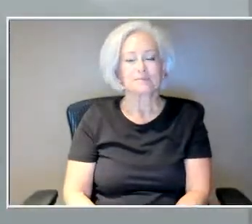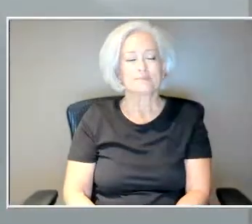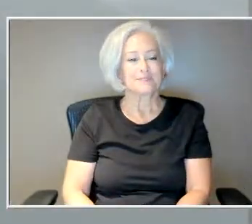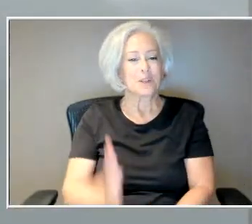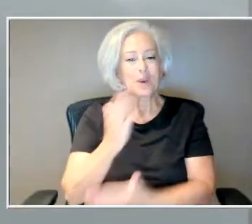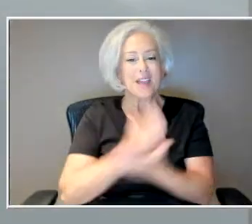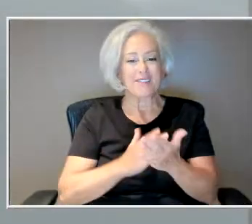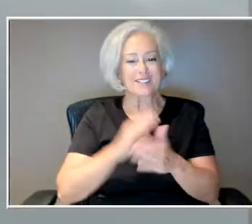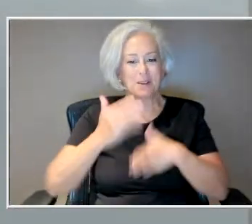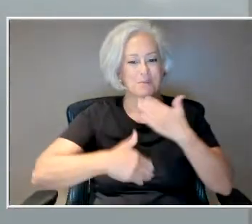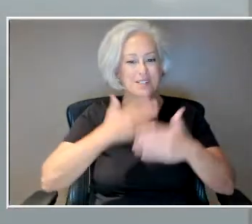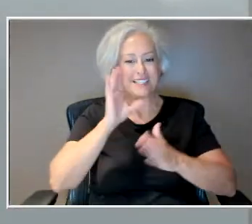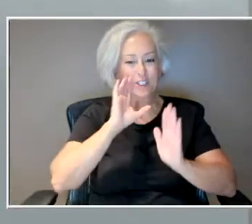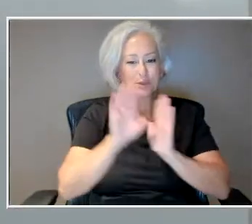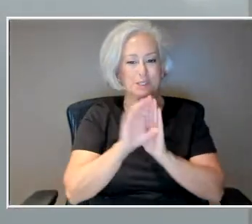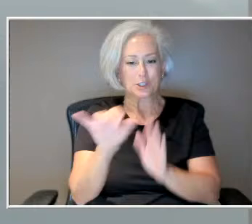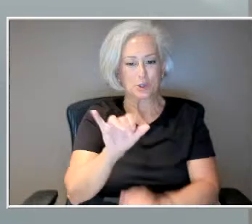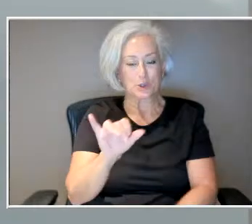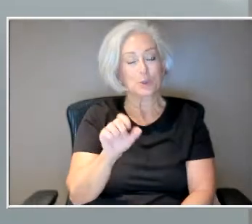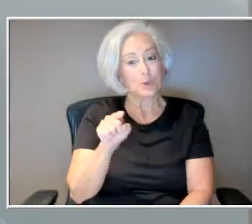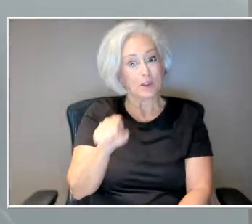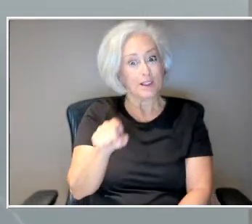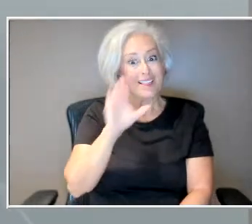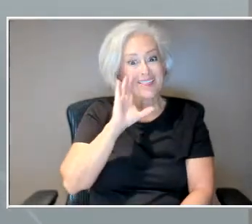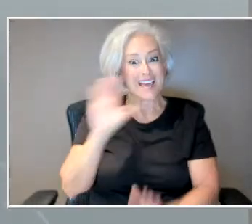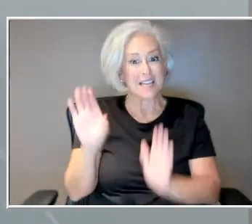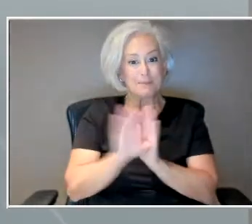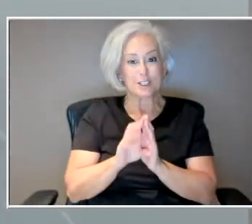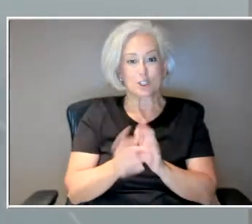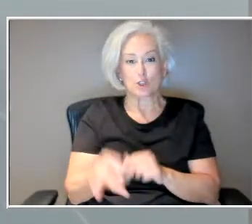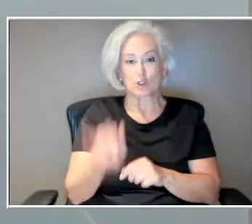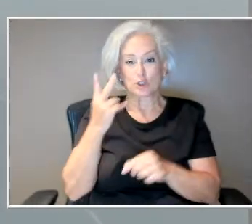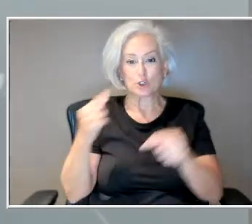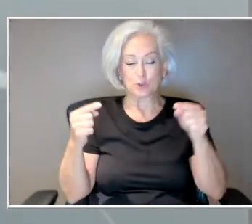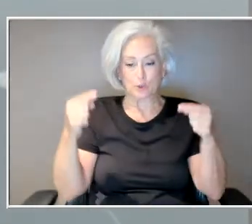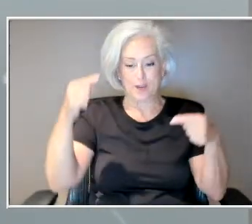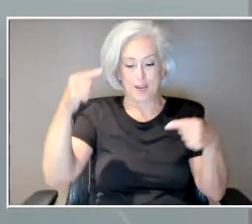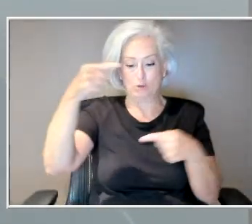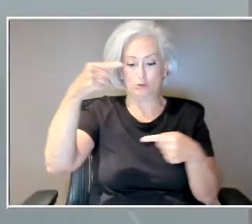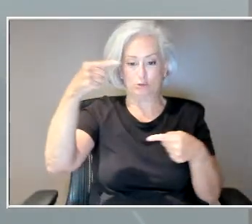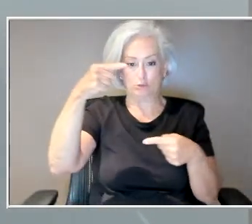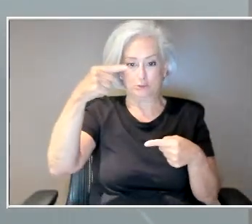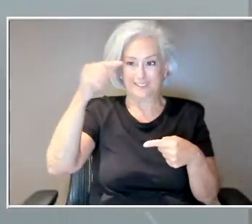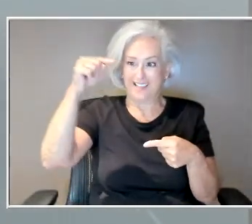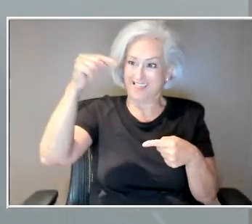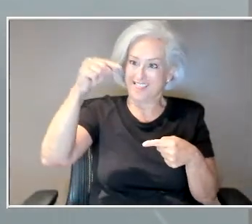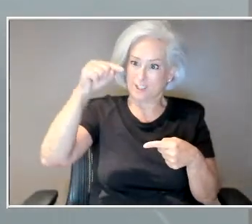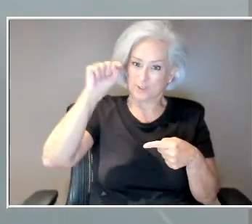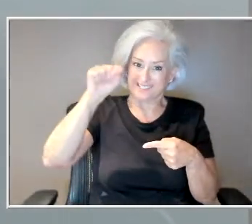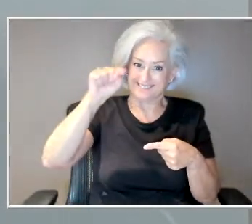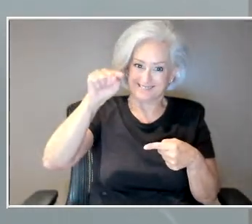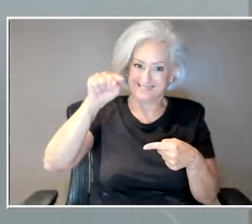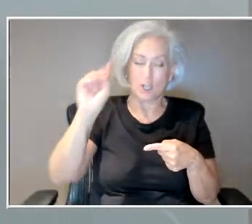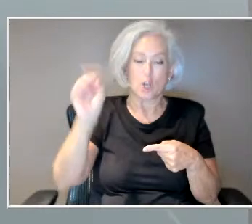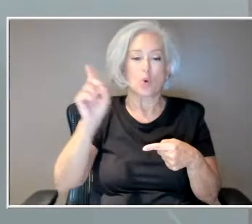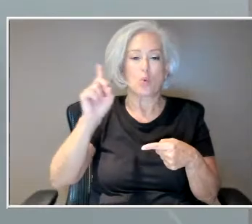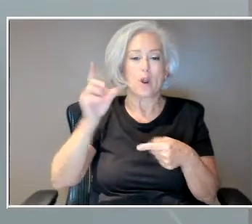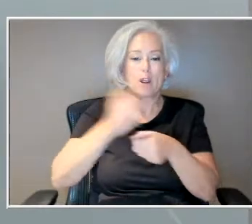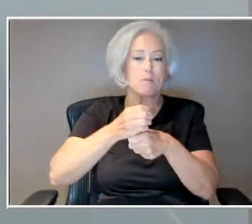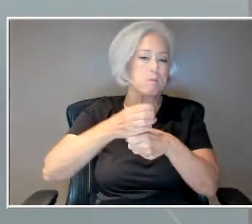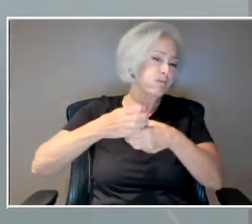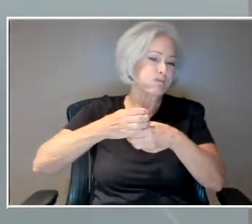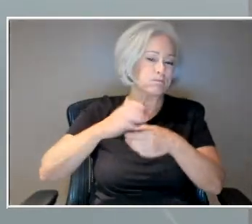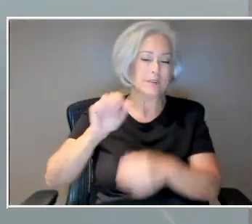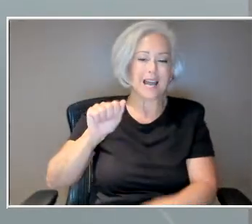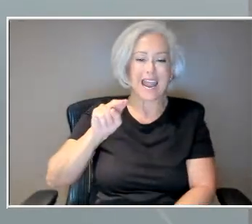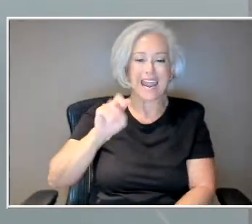those. Yeah, this picture, I see two arrows on there. The arrow at the top is pointing to the aneurysm itself, so that unusually